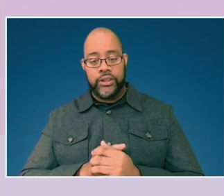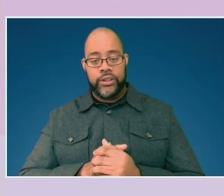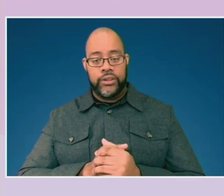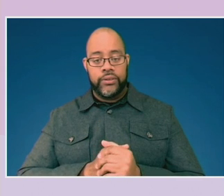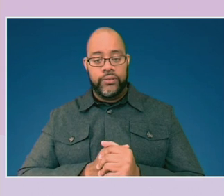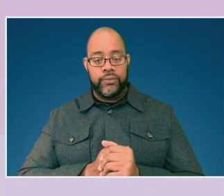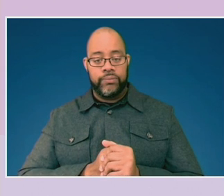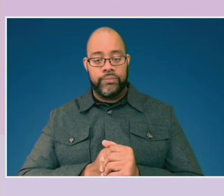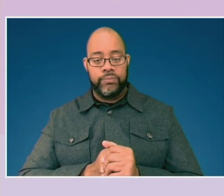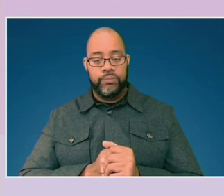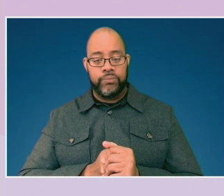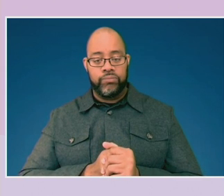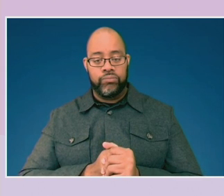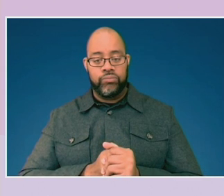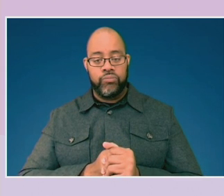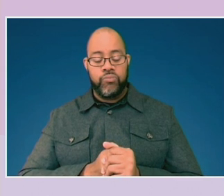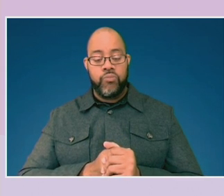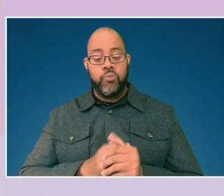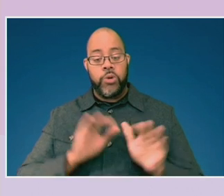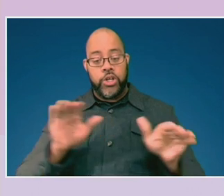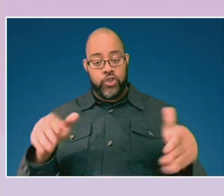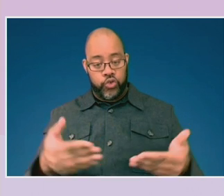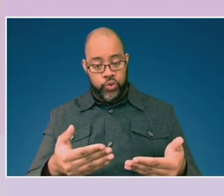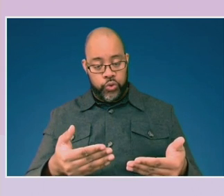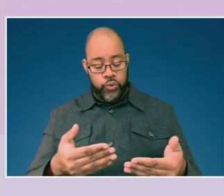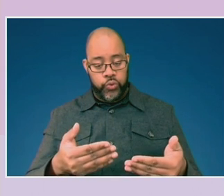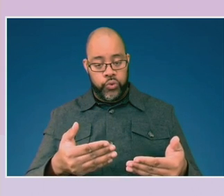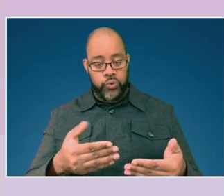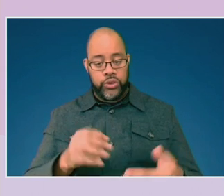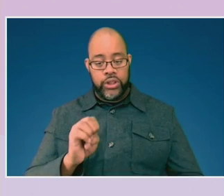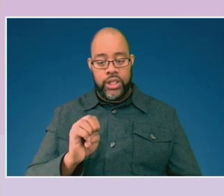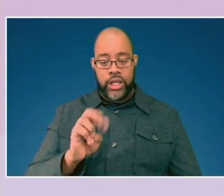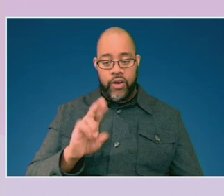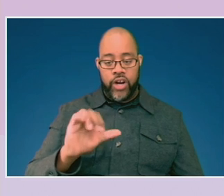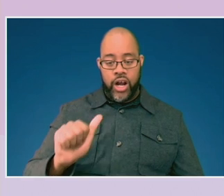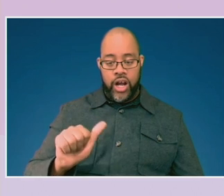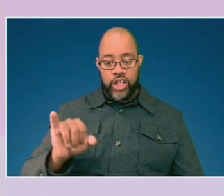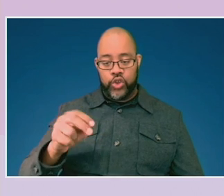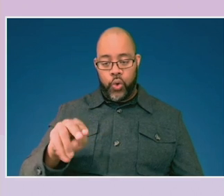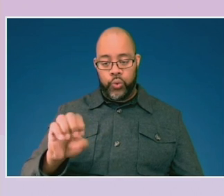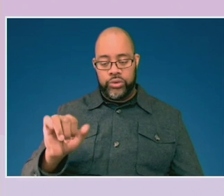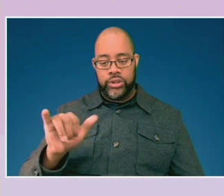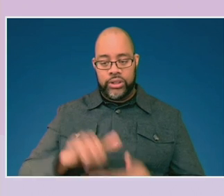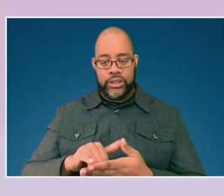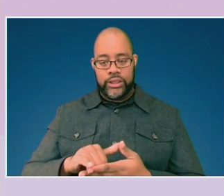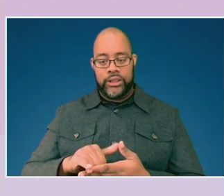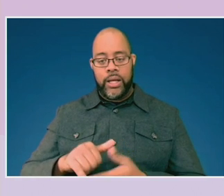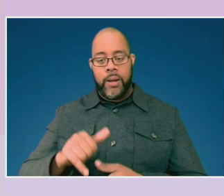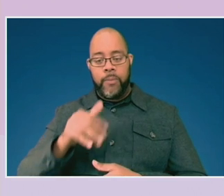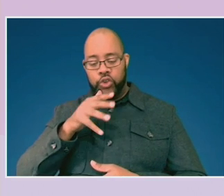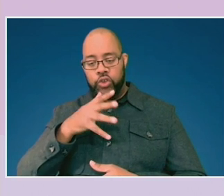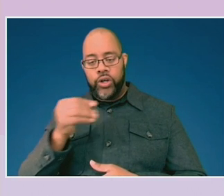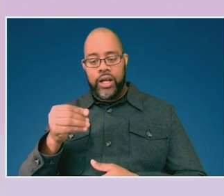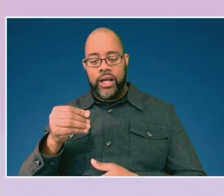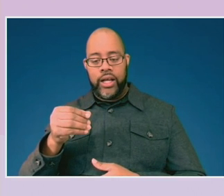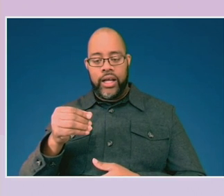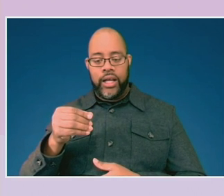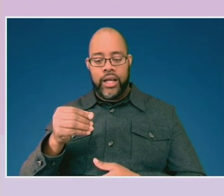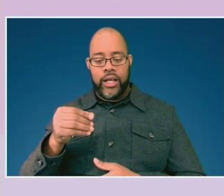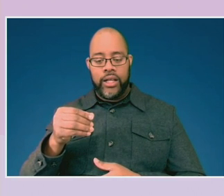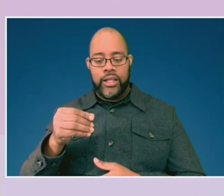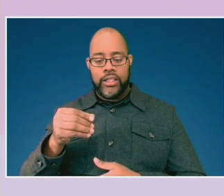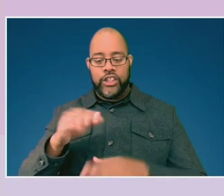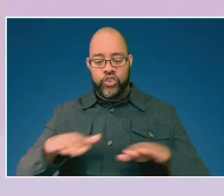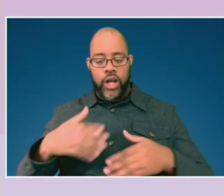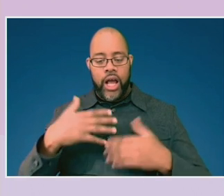Excuse me. I'll begin by introducing Erica Jones, who is the Maternal and Child Health Branch Manager for the